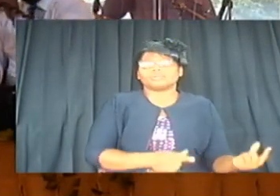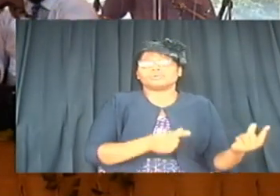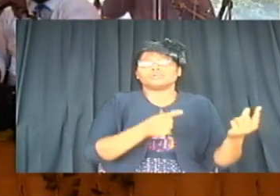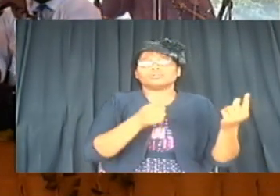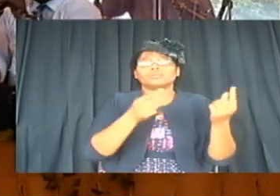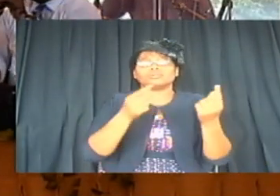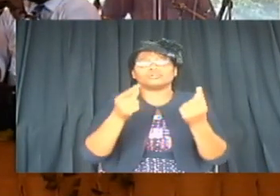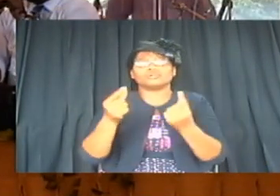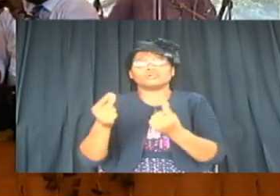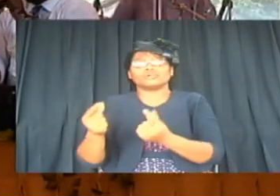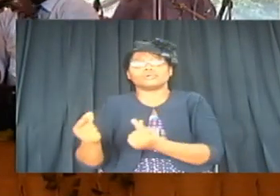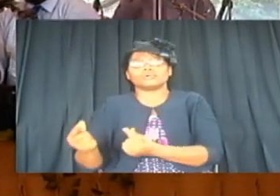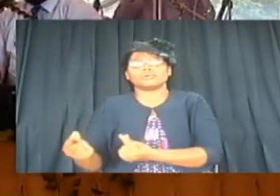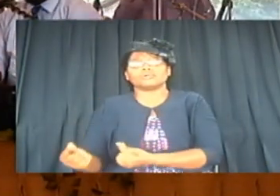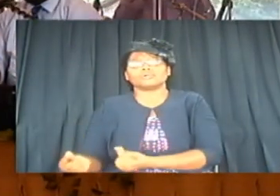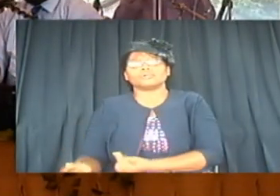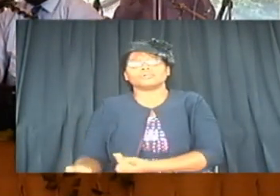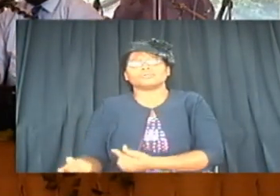Praise is what I do. Is what I do.